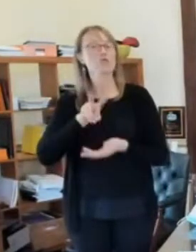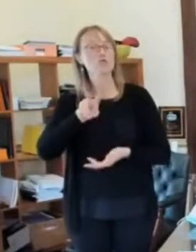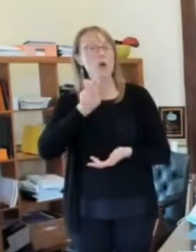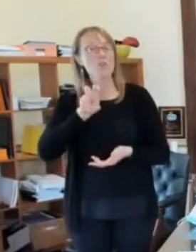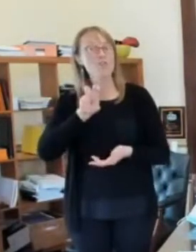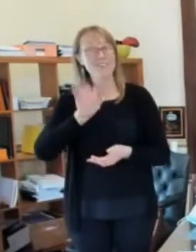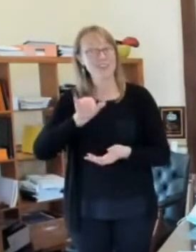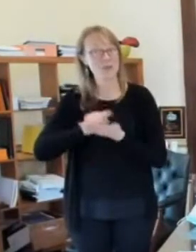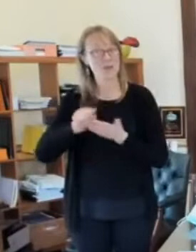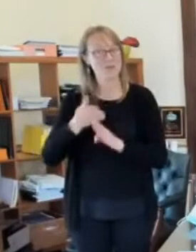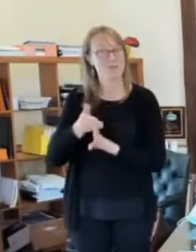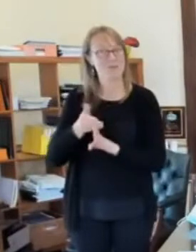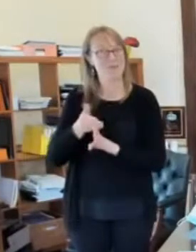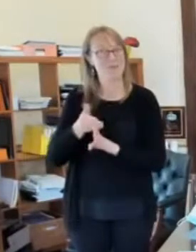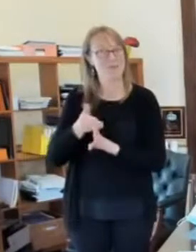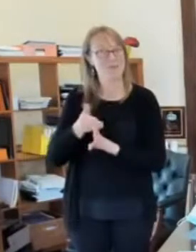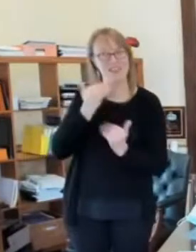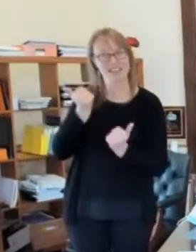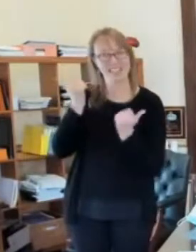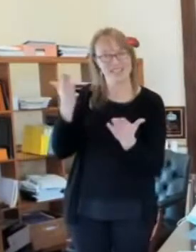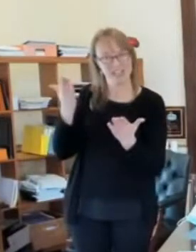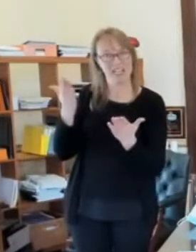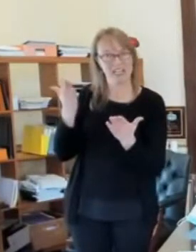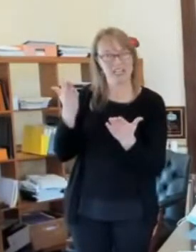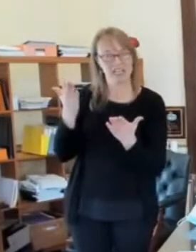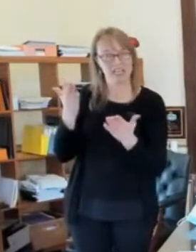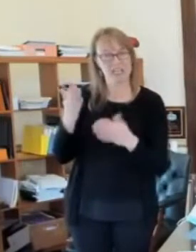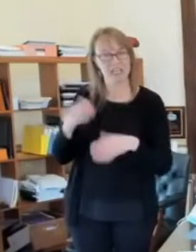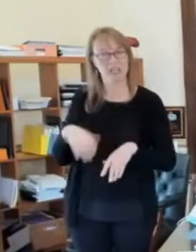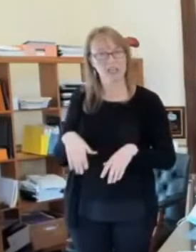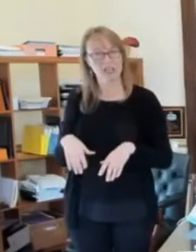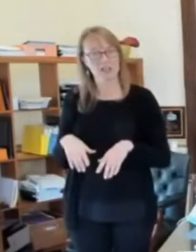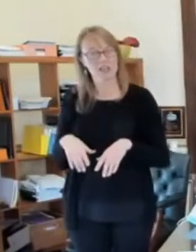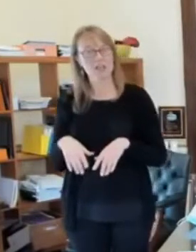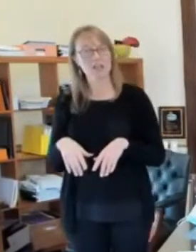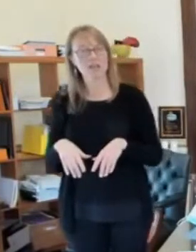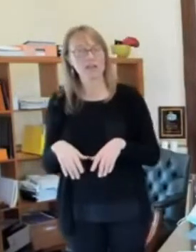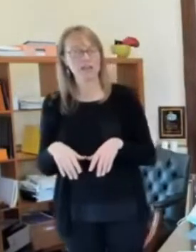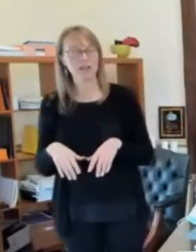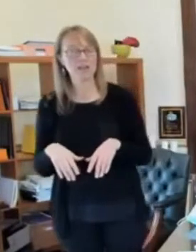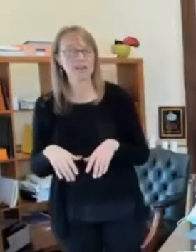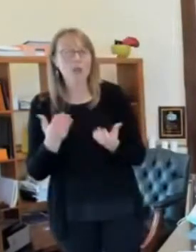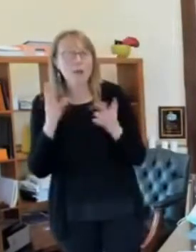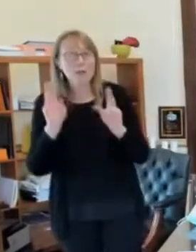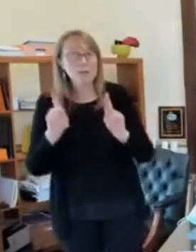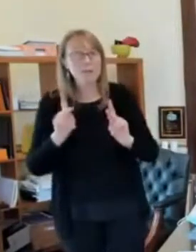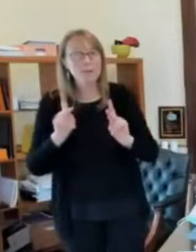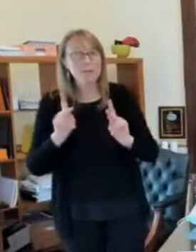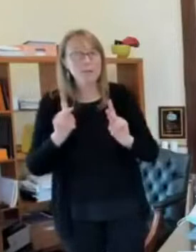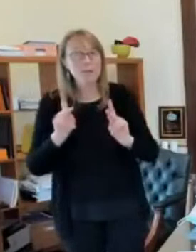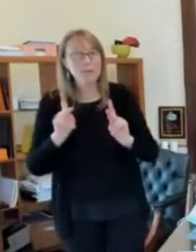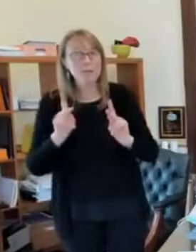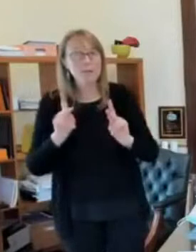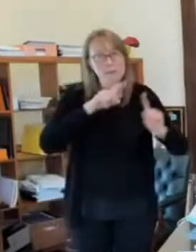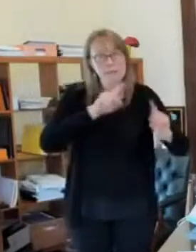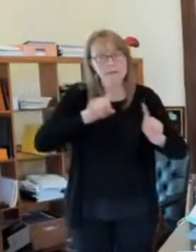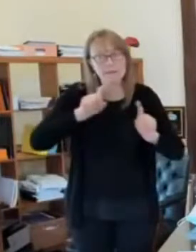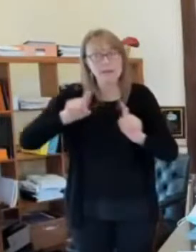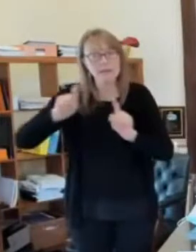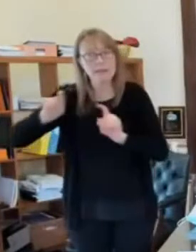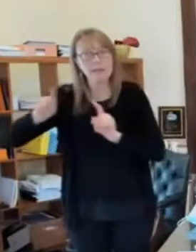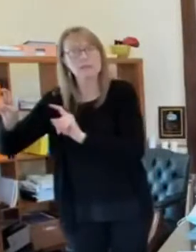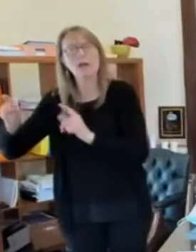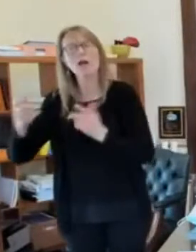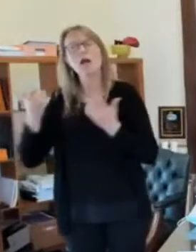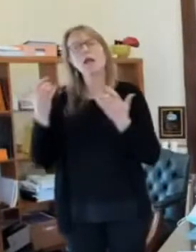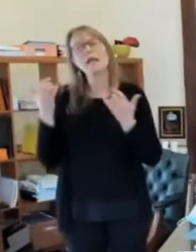Thanksgiving. 7,600 people. So our testing is back up to more